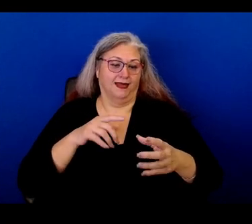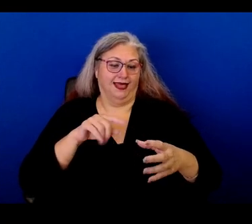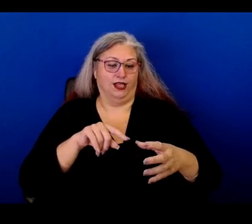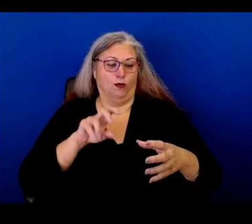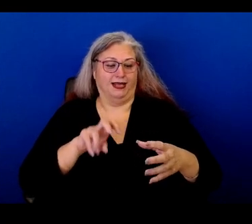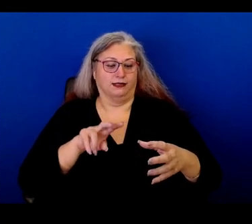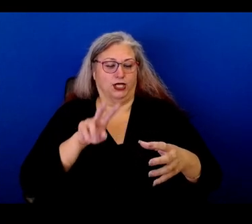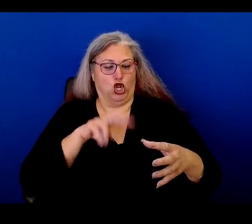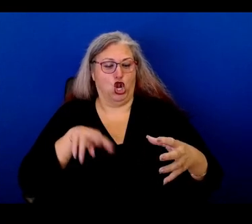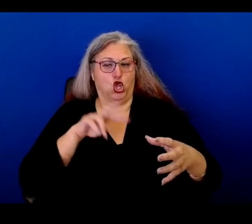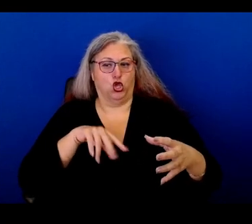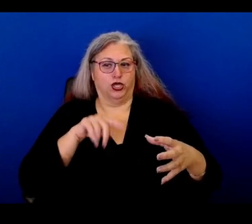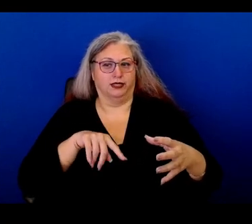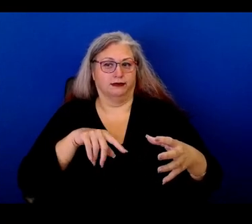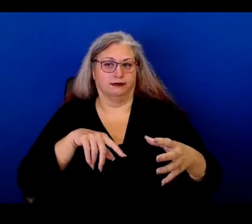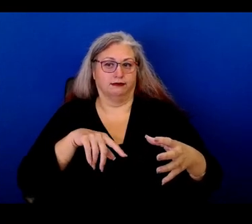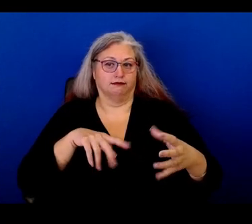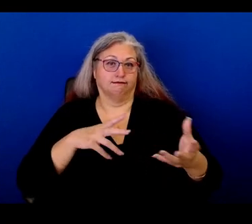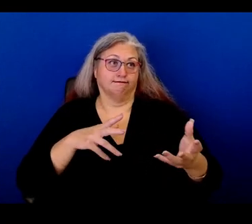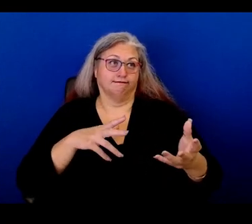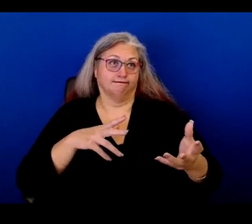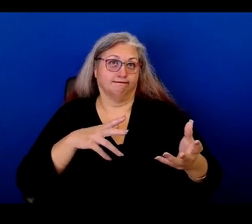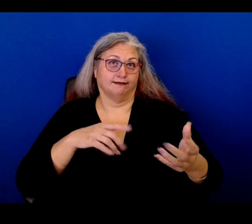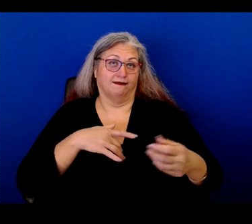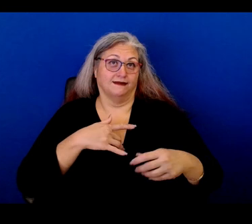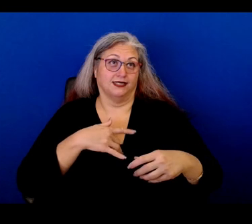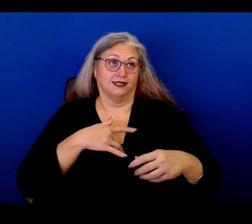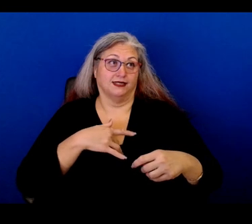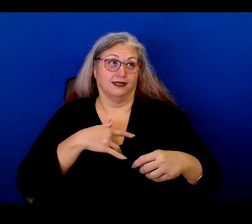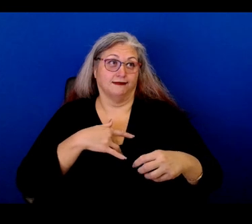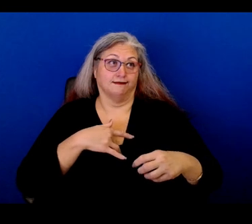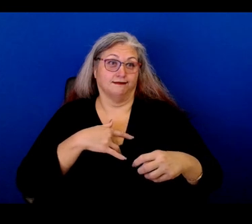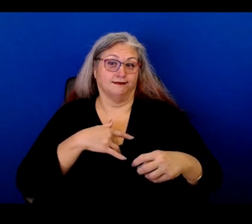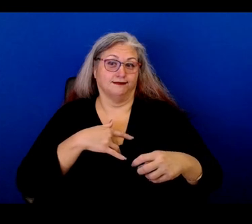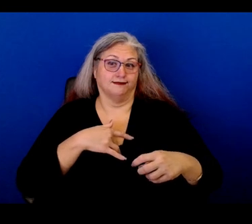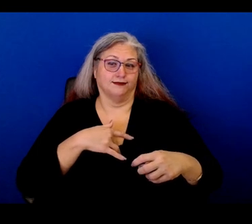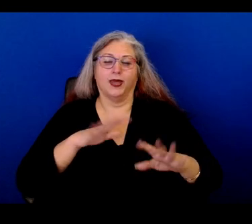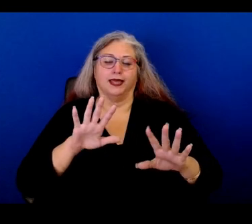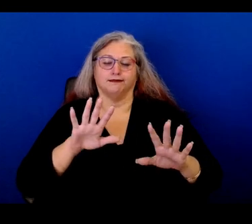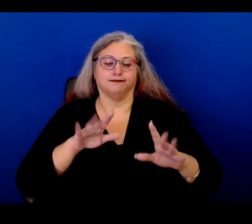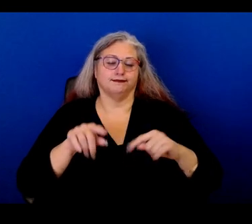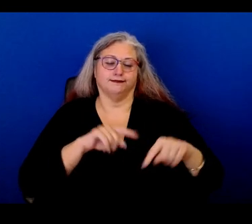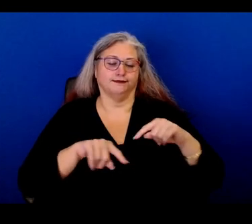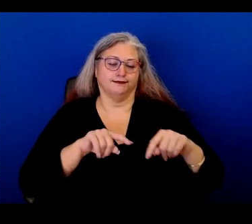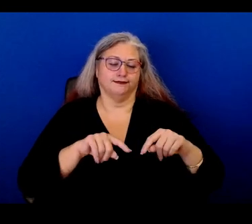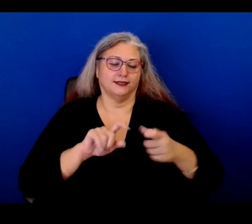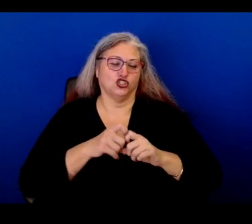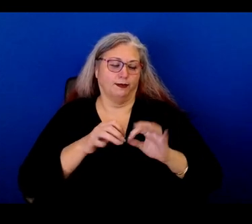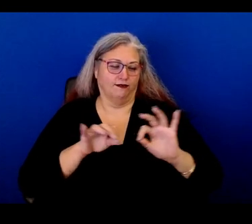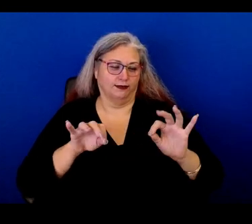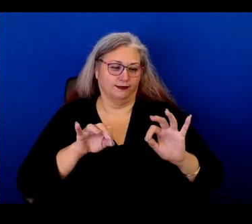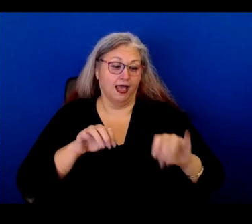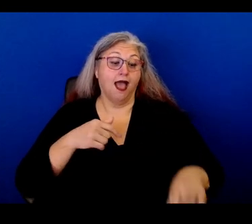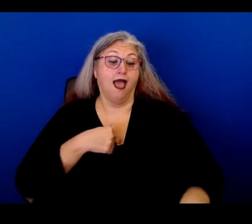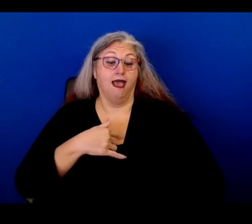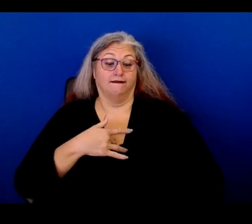into, well, I feel like, let's rephrase that. I feel